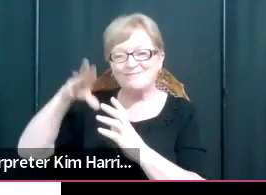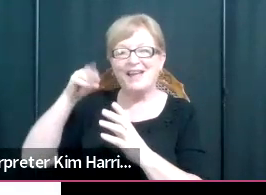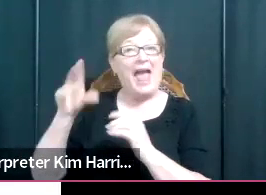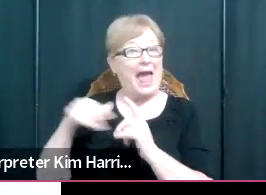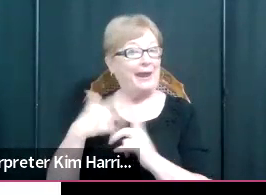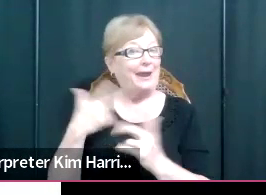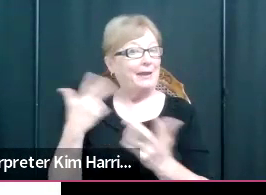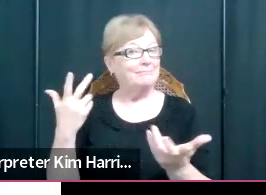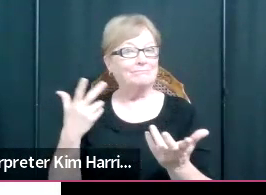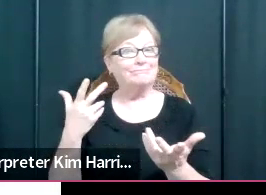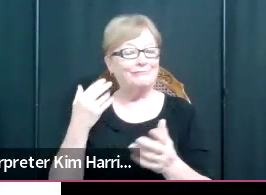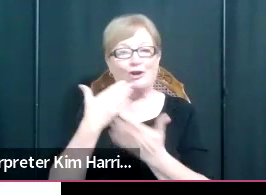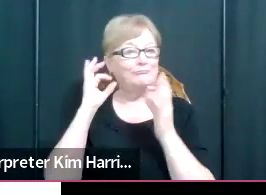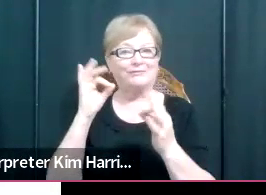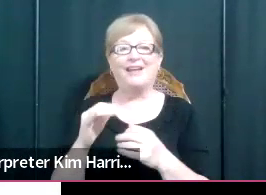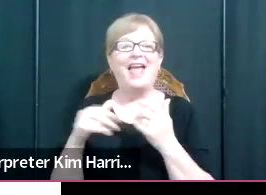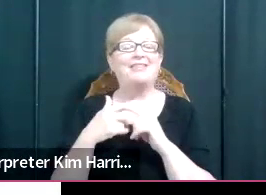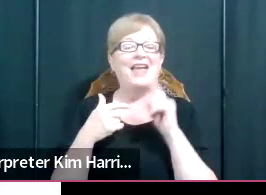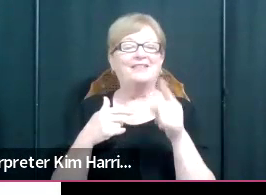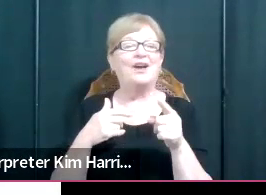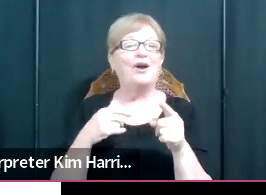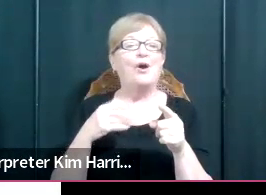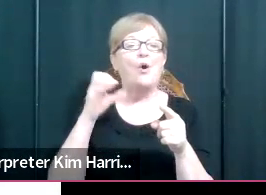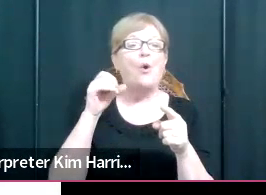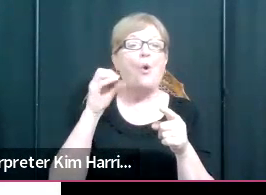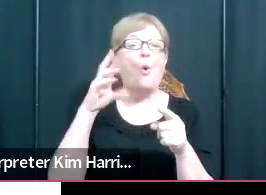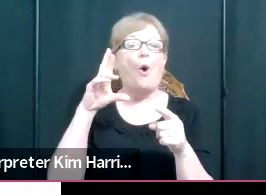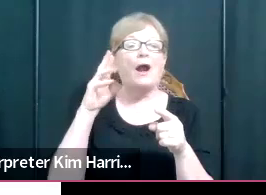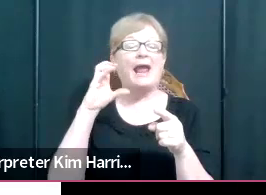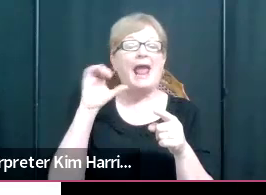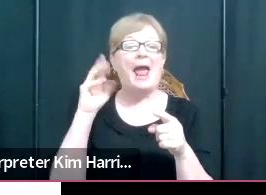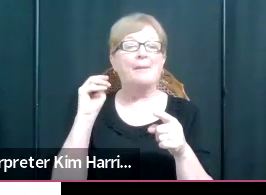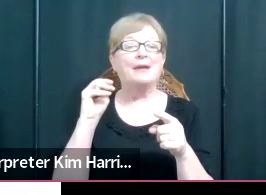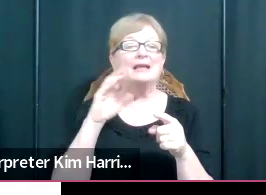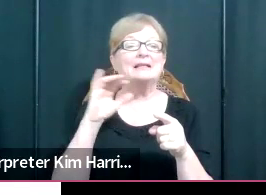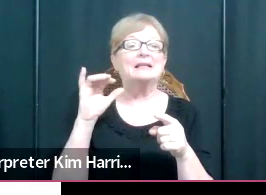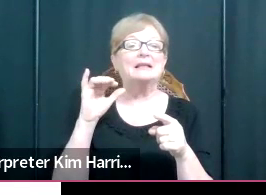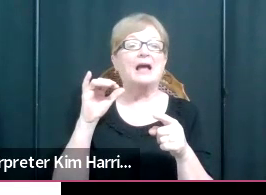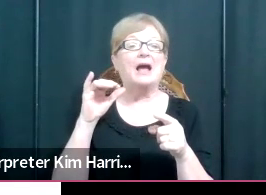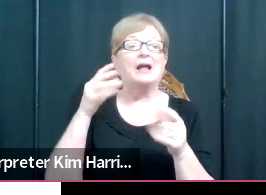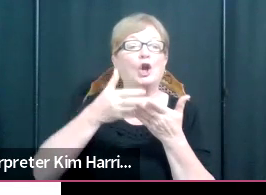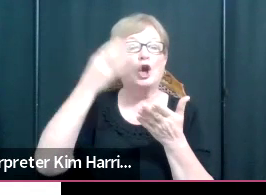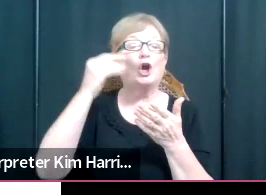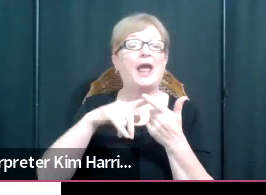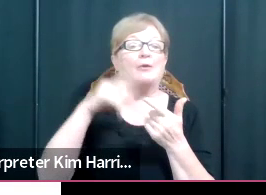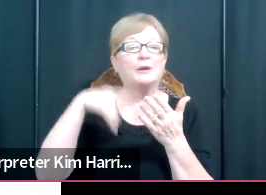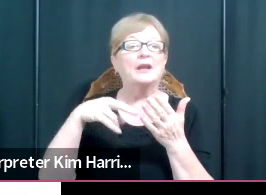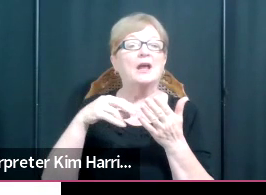that's the Orcam Read. And then the Orcam Learn is also very similar. The only difference is with that is it will